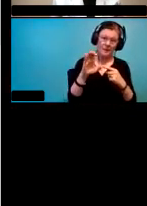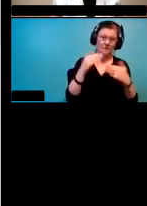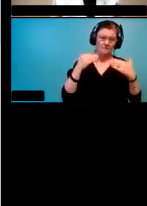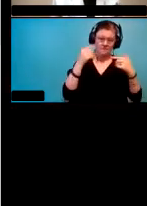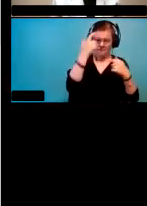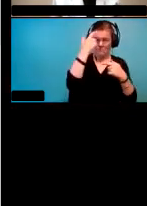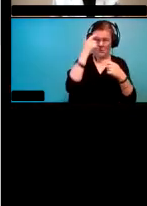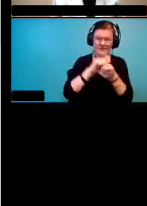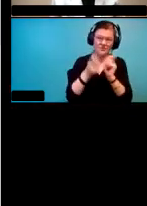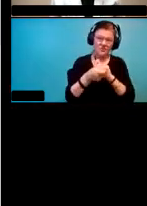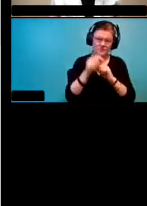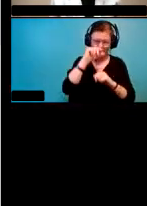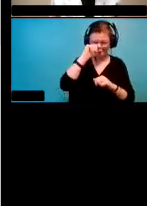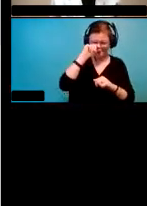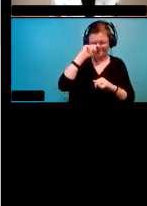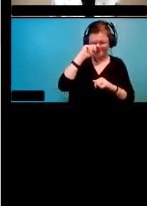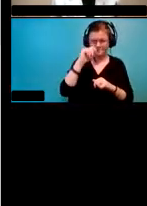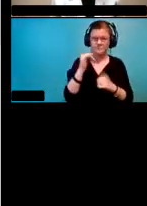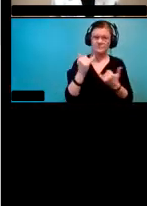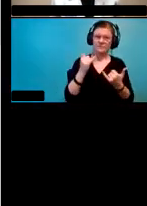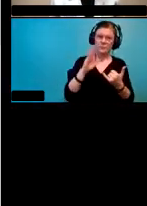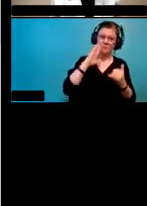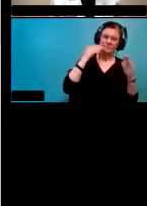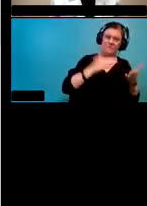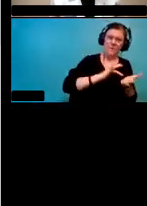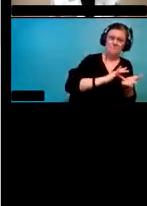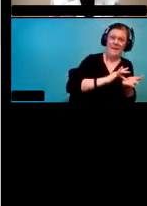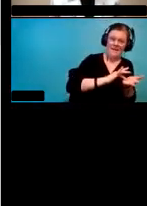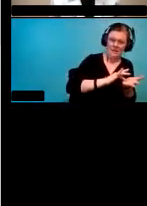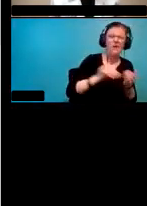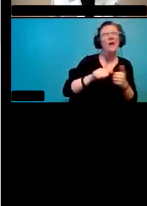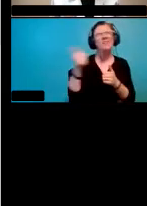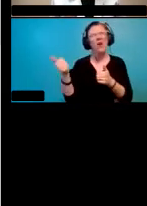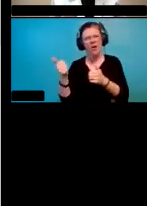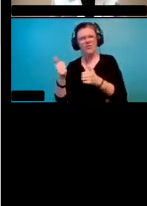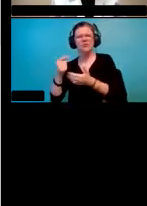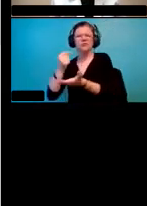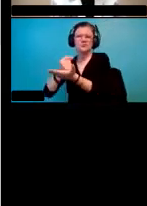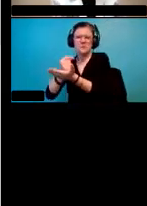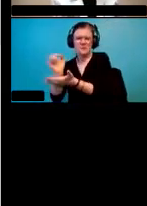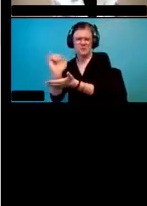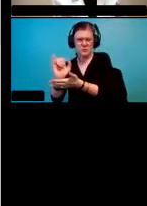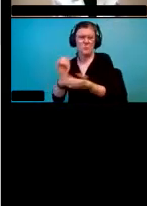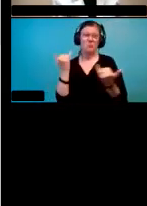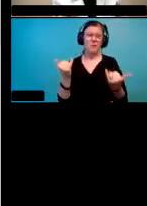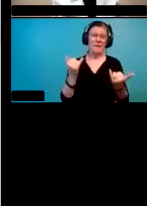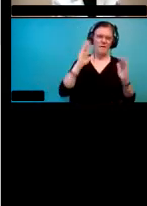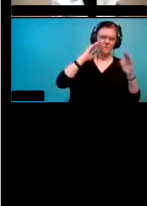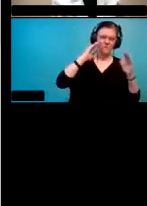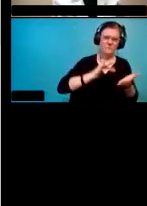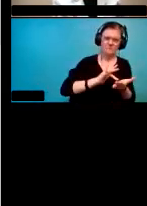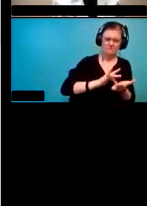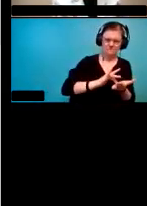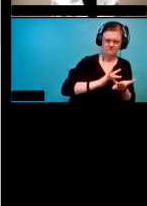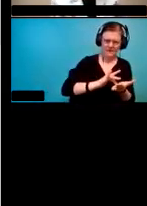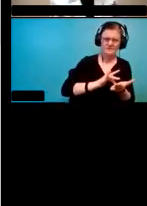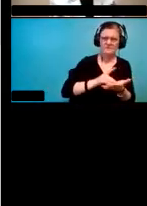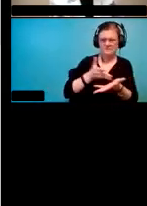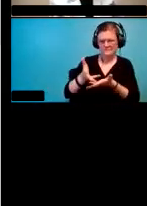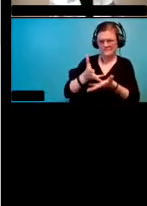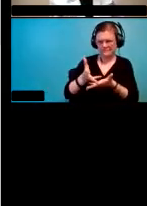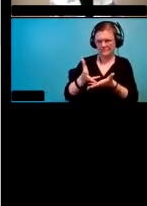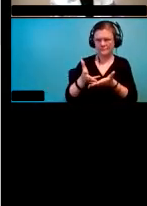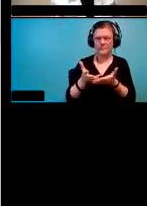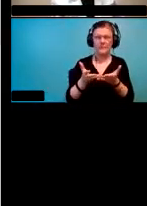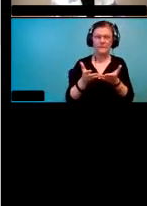just covering kind of medications and medically, you know, how can you treat the Parkinson's symptoms, both